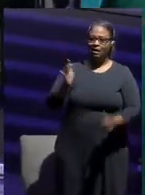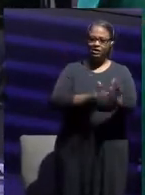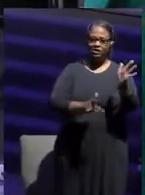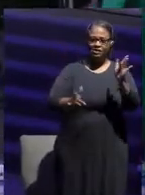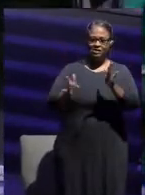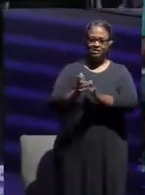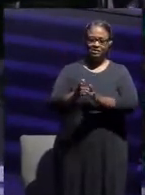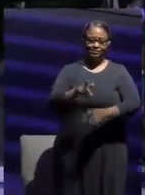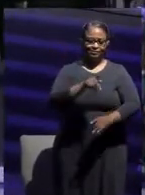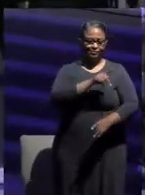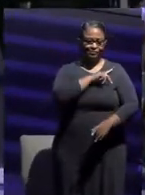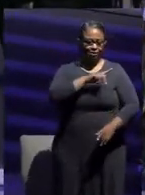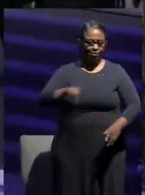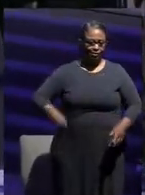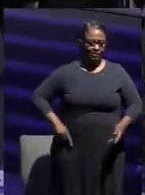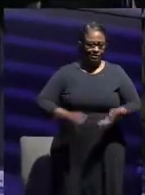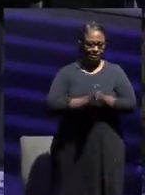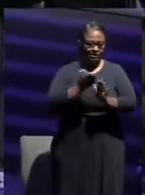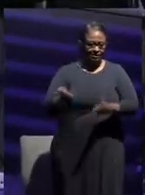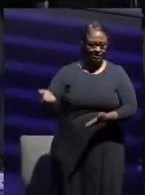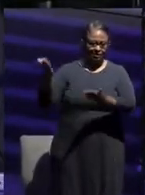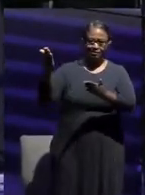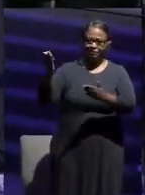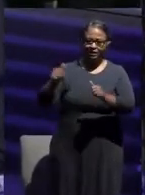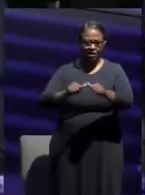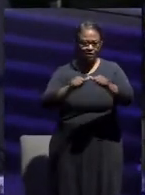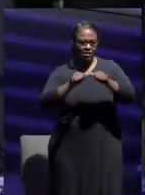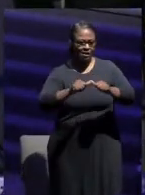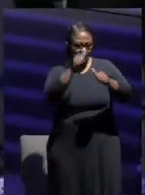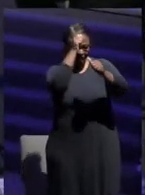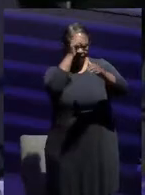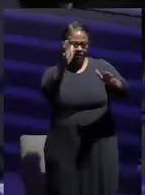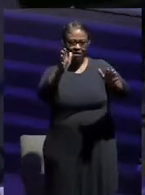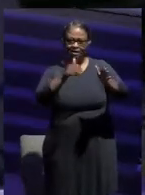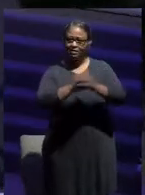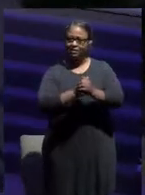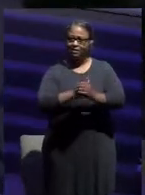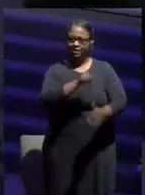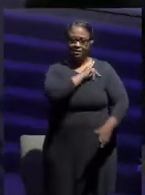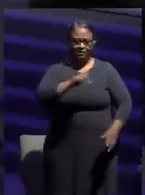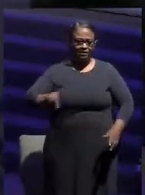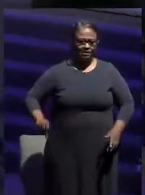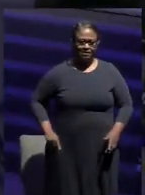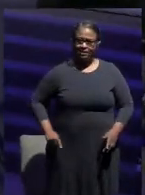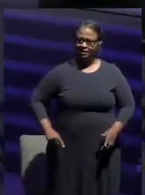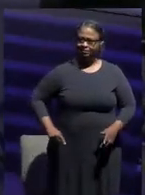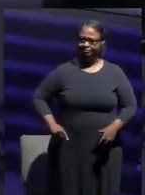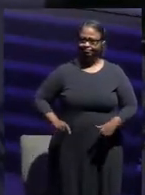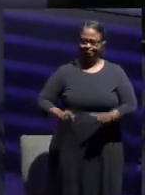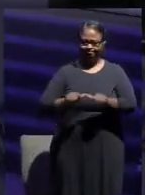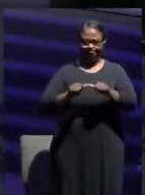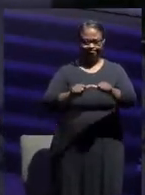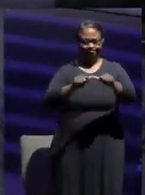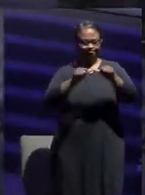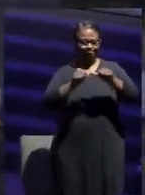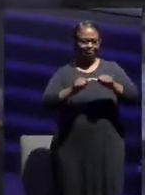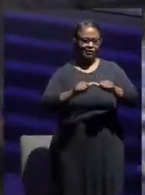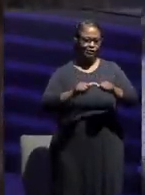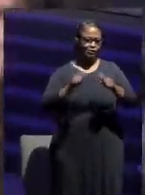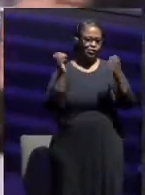Jesus. The Prince of Peace is He. The everlasting Father. And King